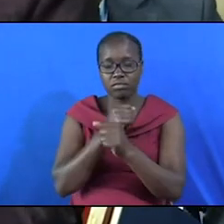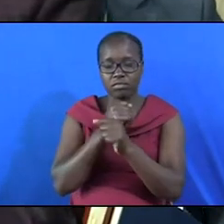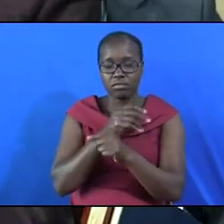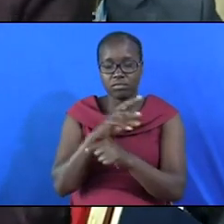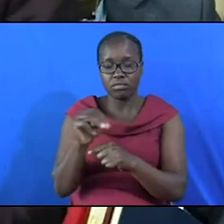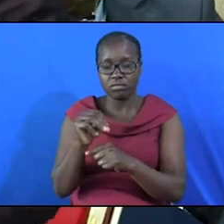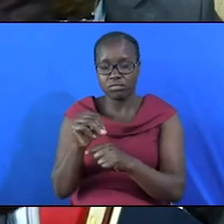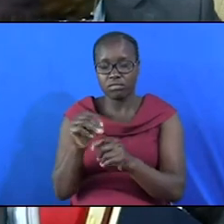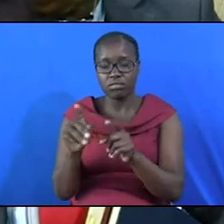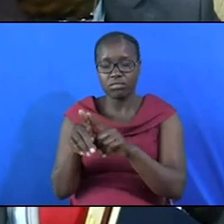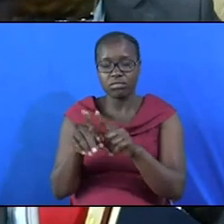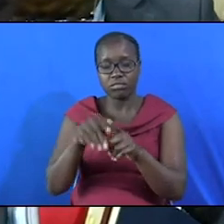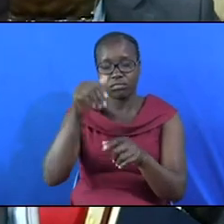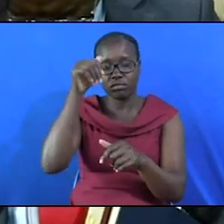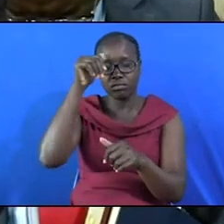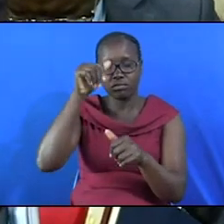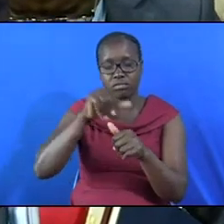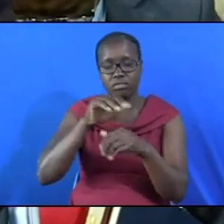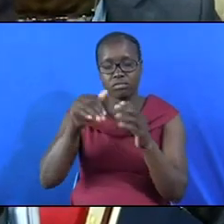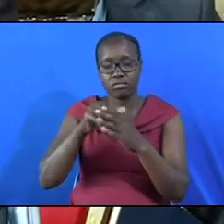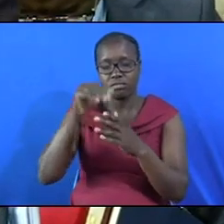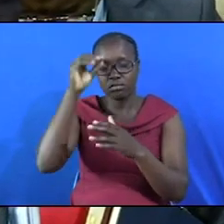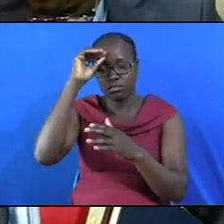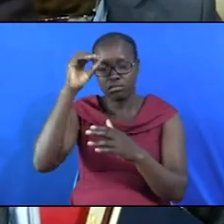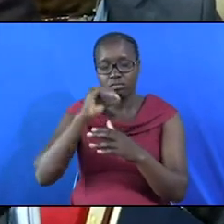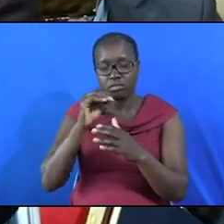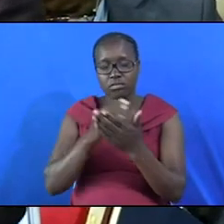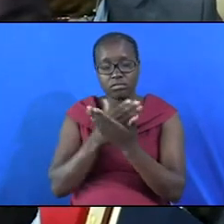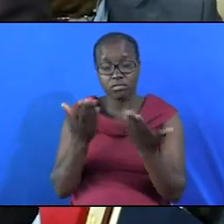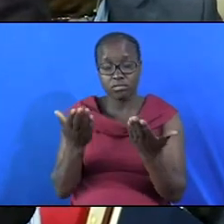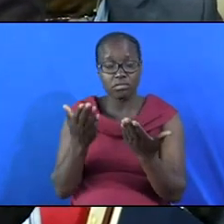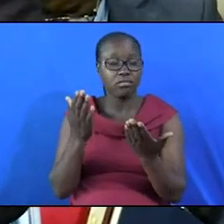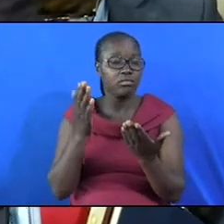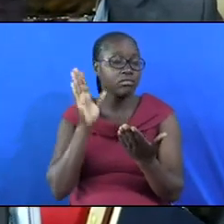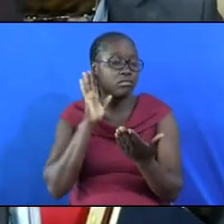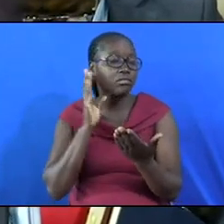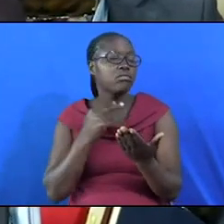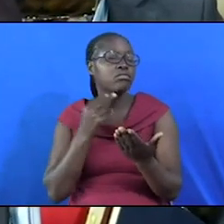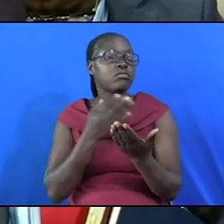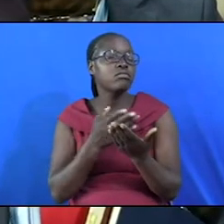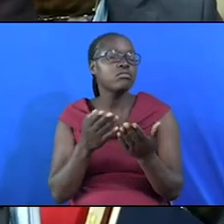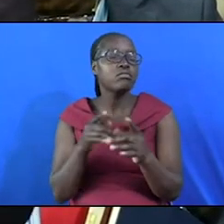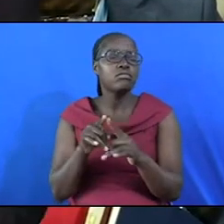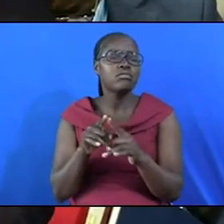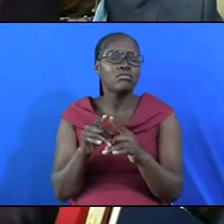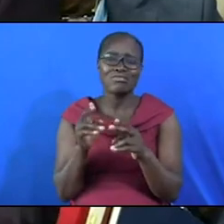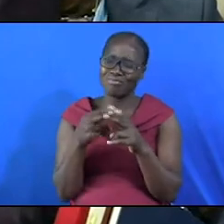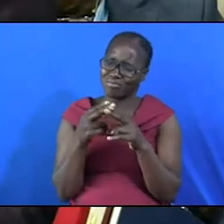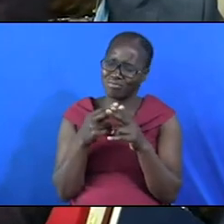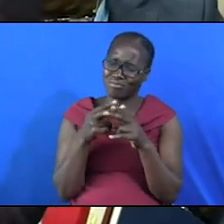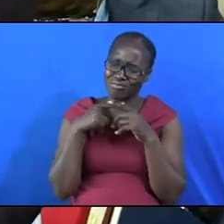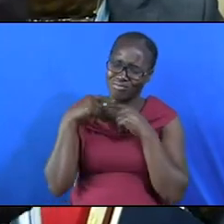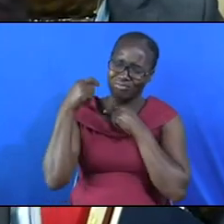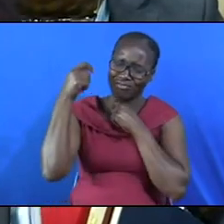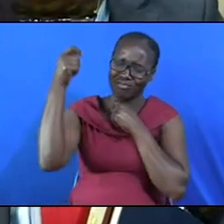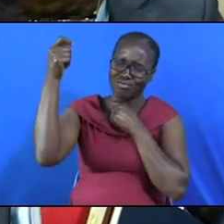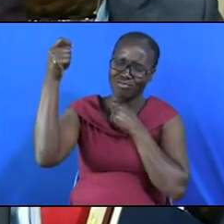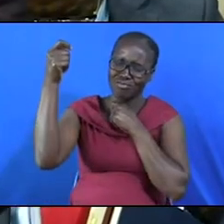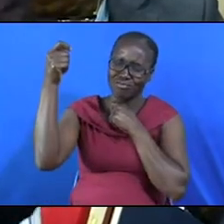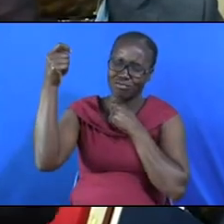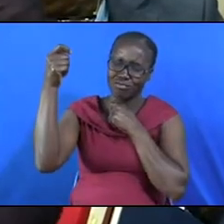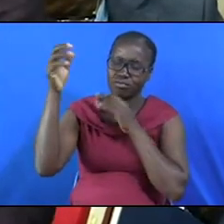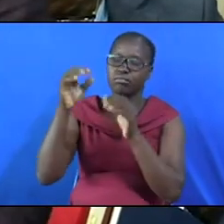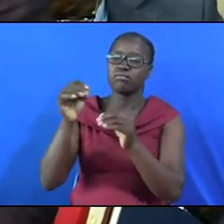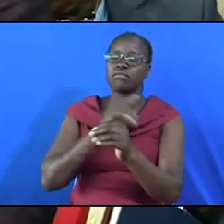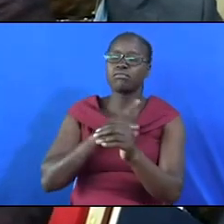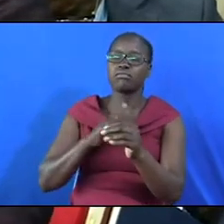them. I also want to remember the orphan somewhere listening to this voice. Even those in the verge of committing suicide, may you